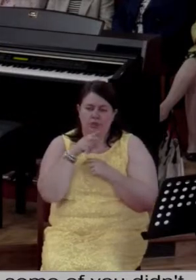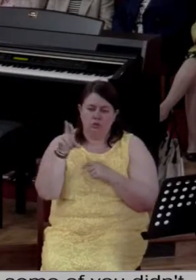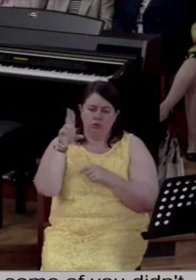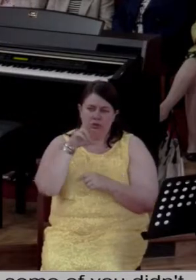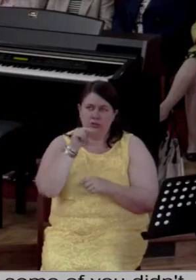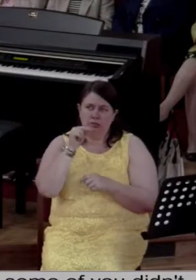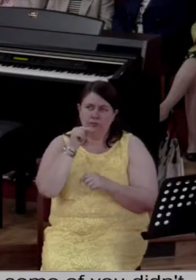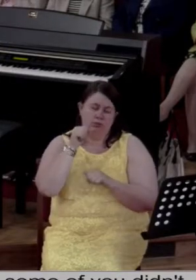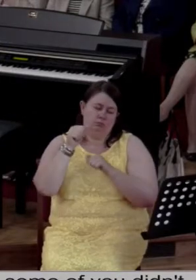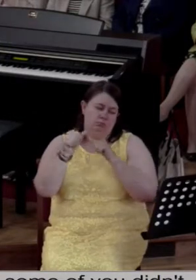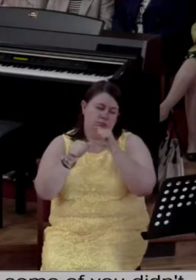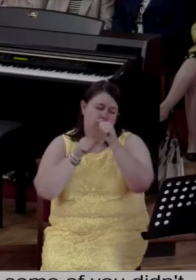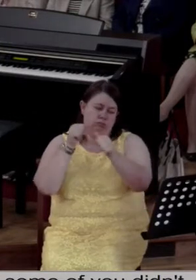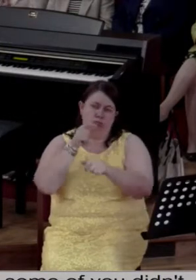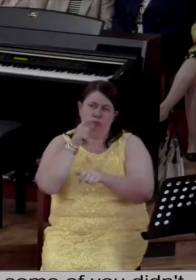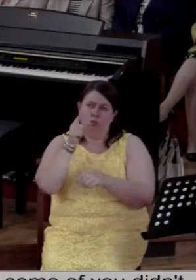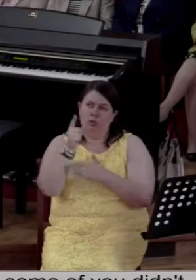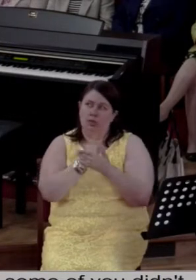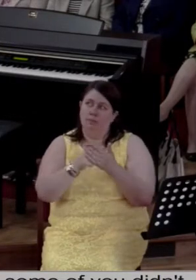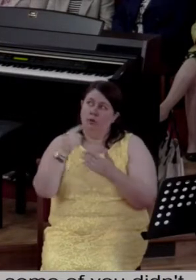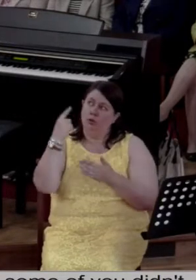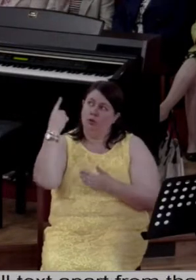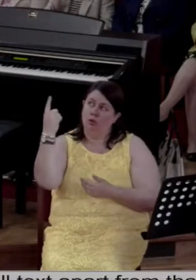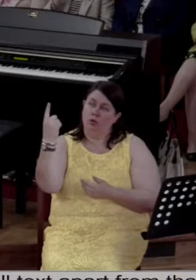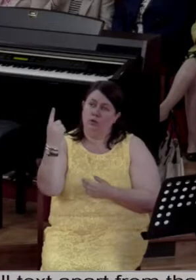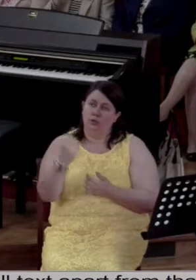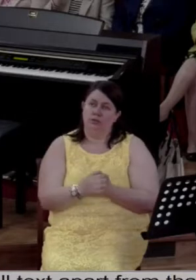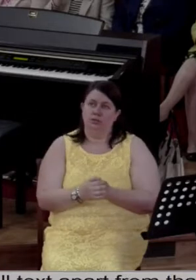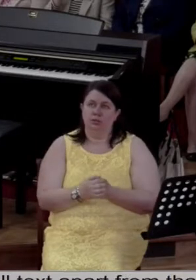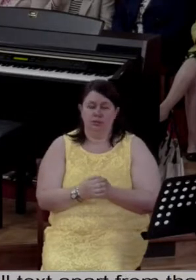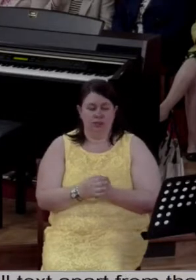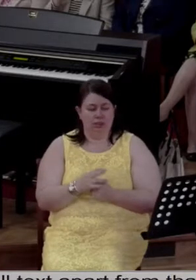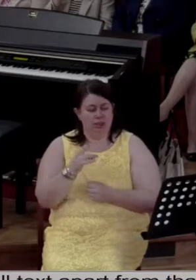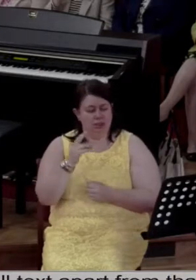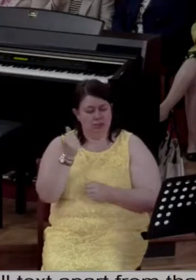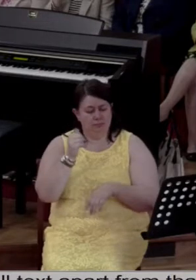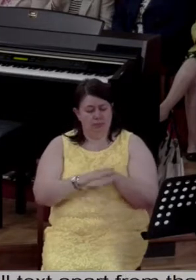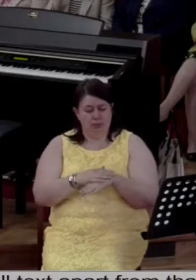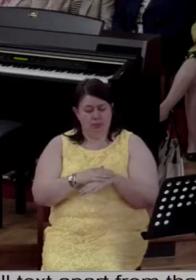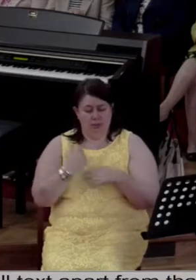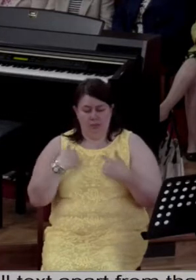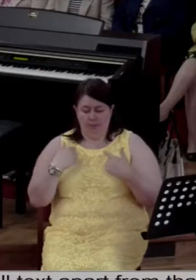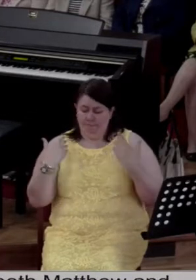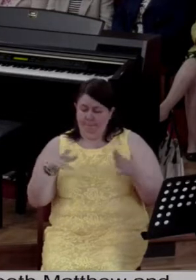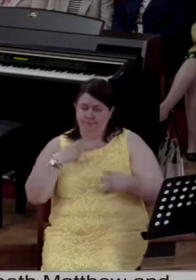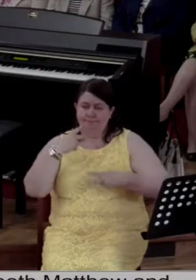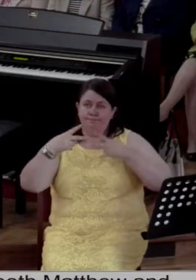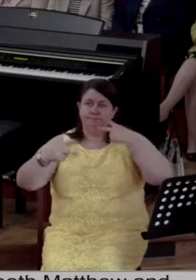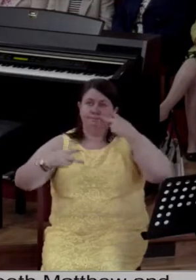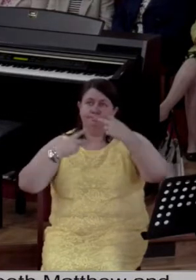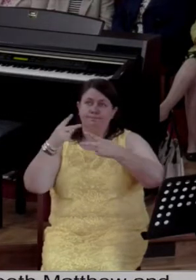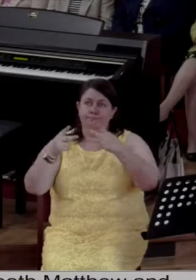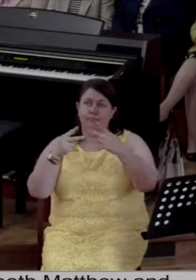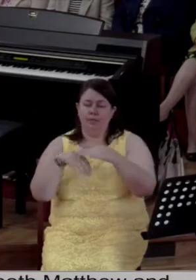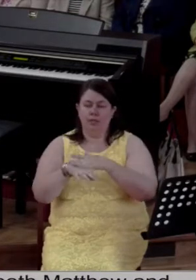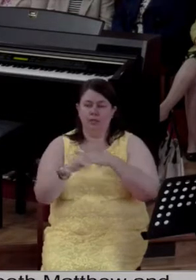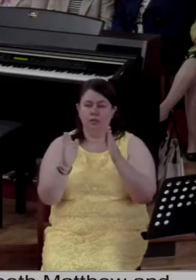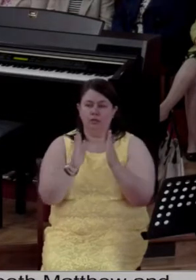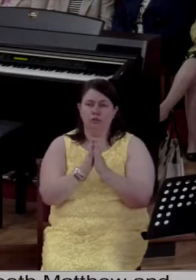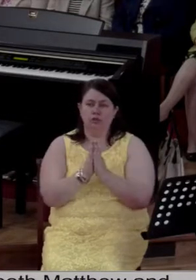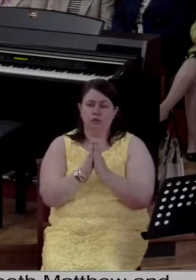God, a doxology. And sometimes we sing doxologies in the church over the